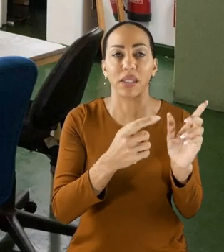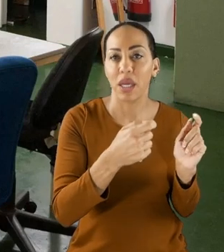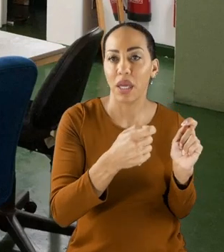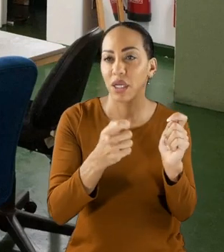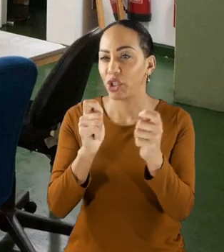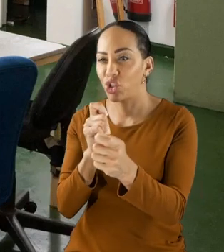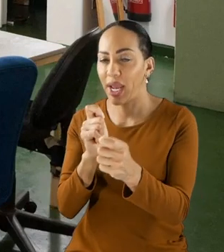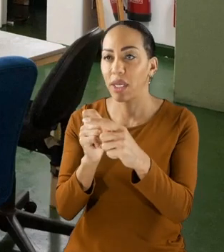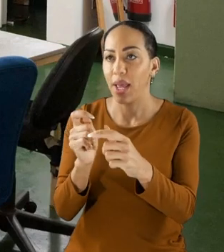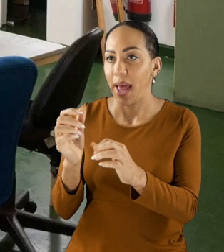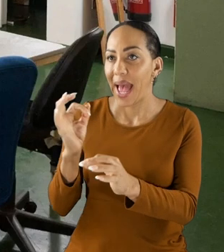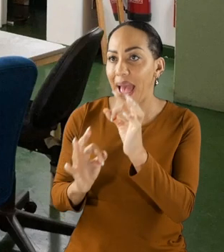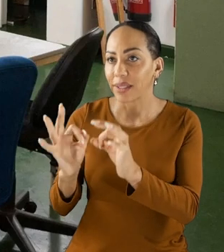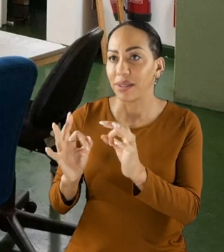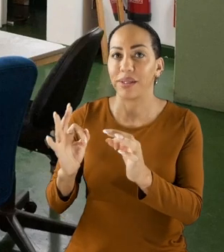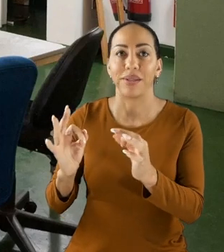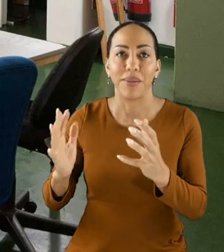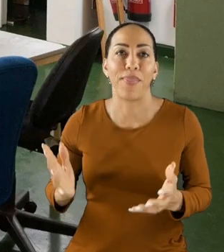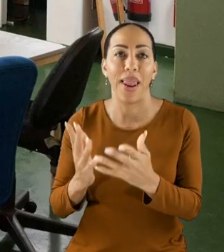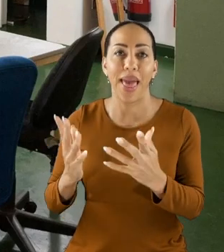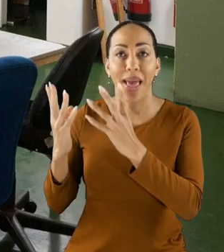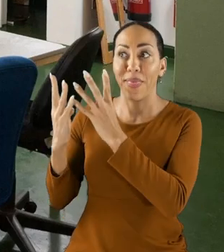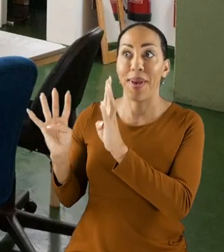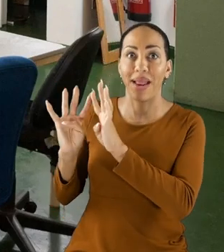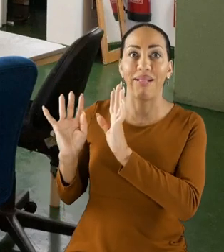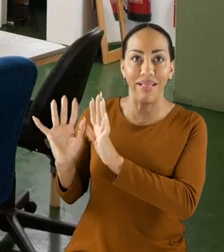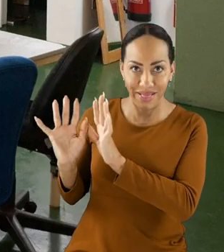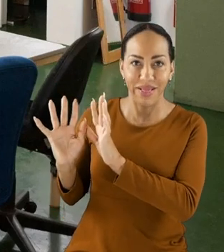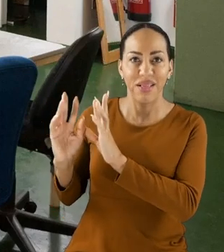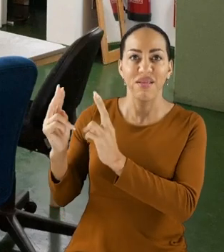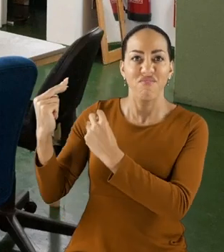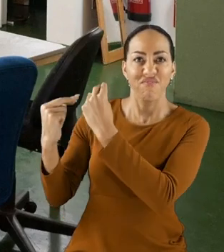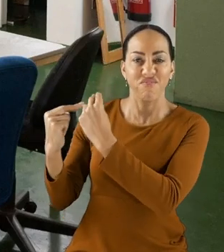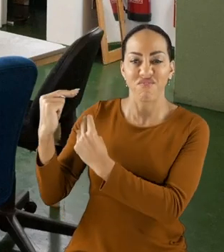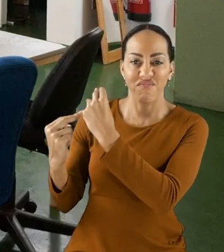to using the actors playing the panel to really